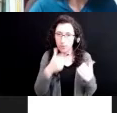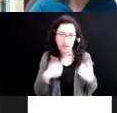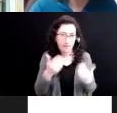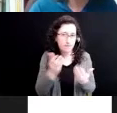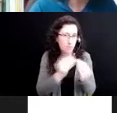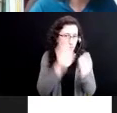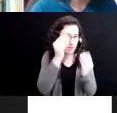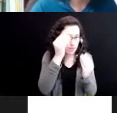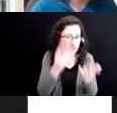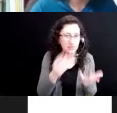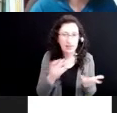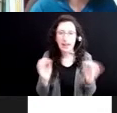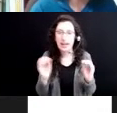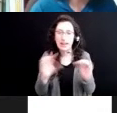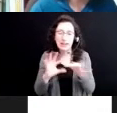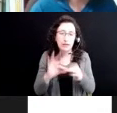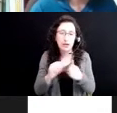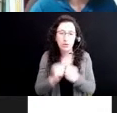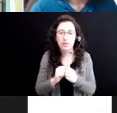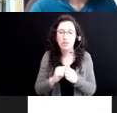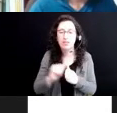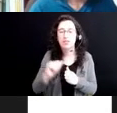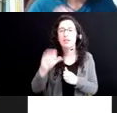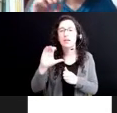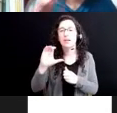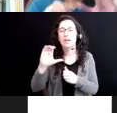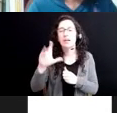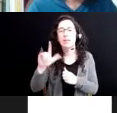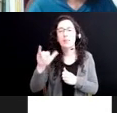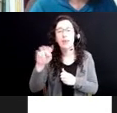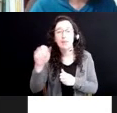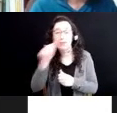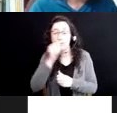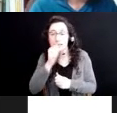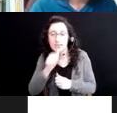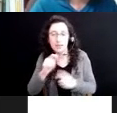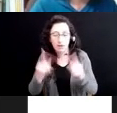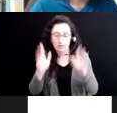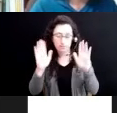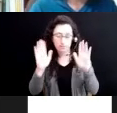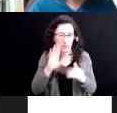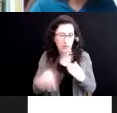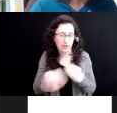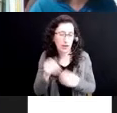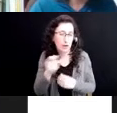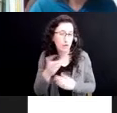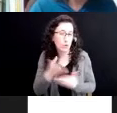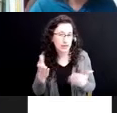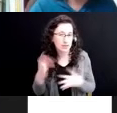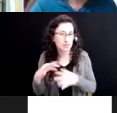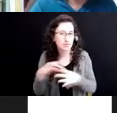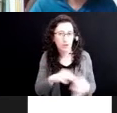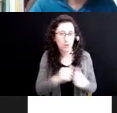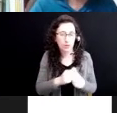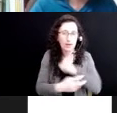anything dedicated toward climate resiliency, but I'll pop a few things in there that are related to